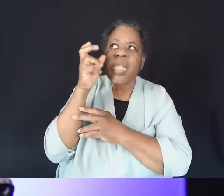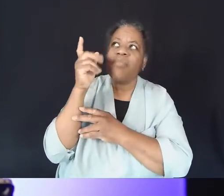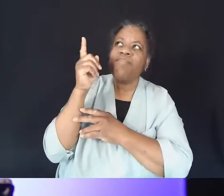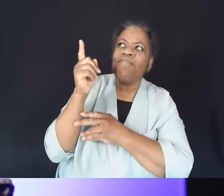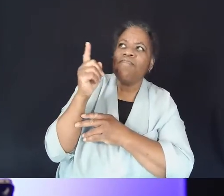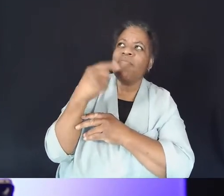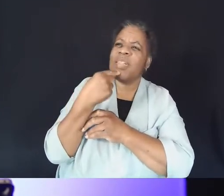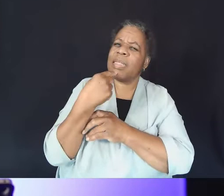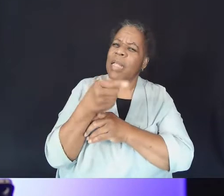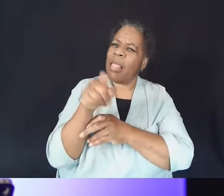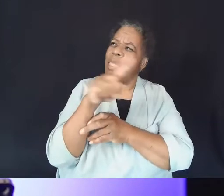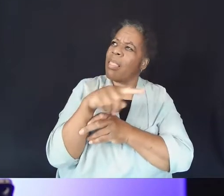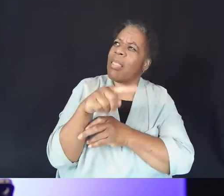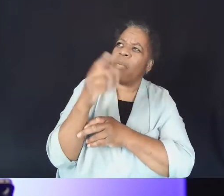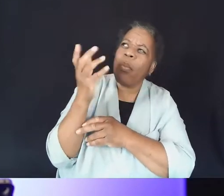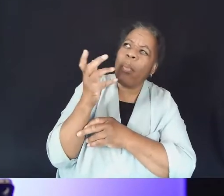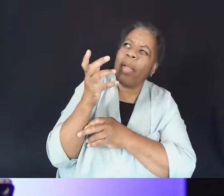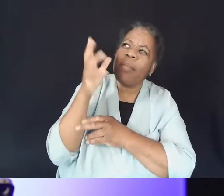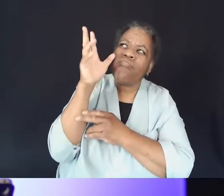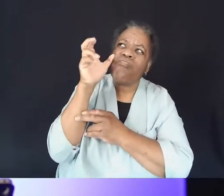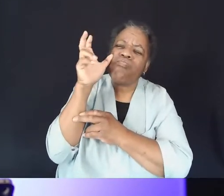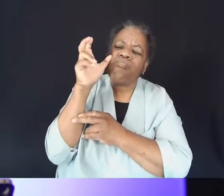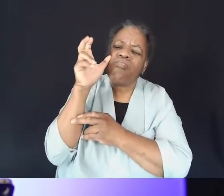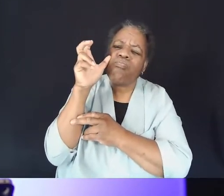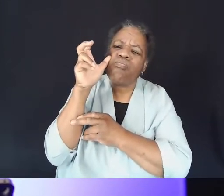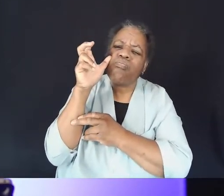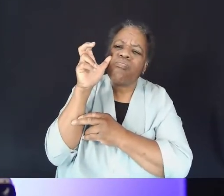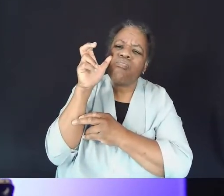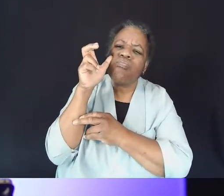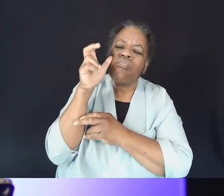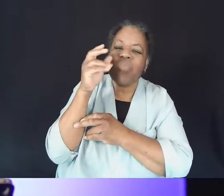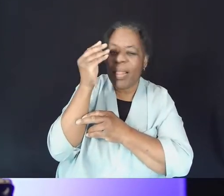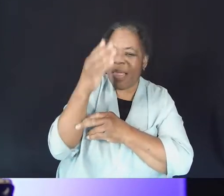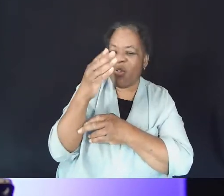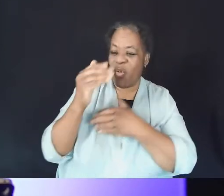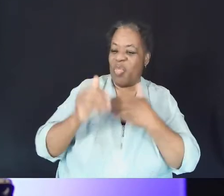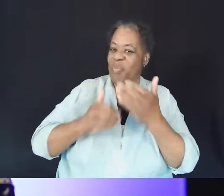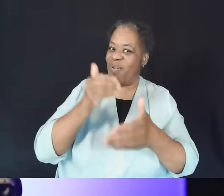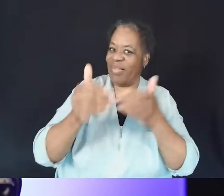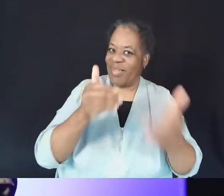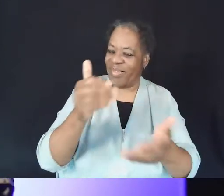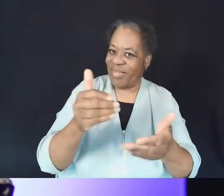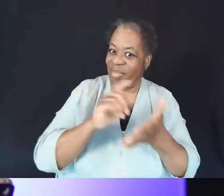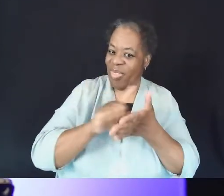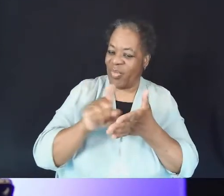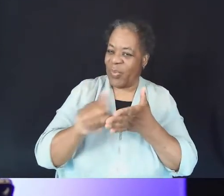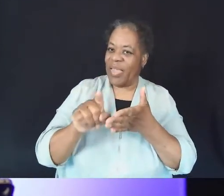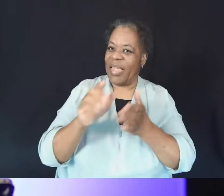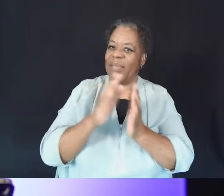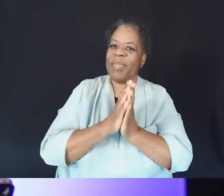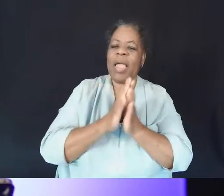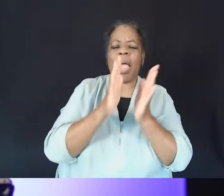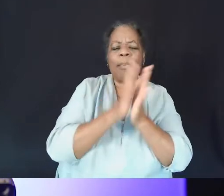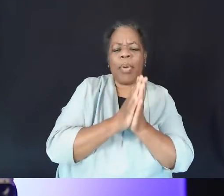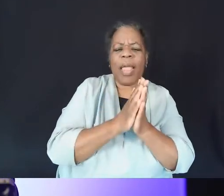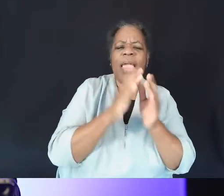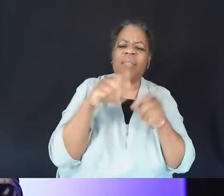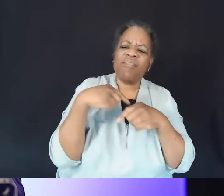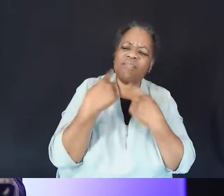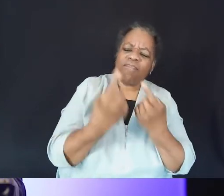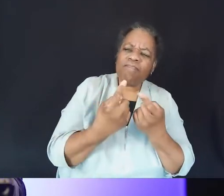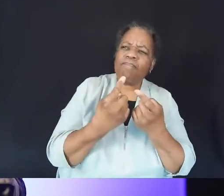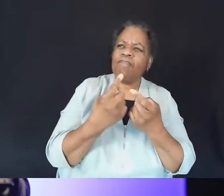today. Can I let you in on the process a little bit? I prayed on it for a bit, wondering what I should